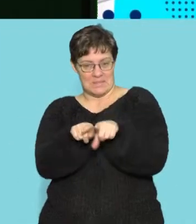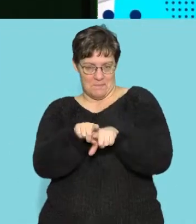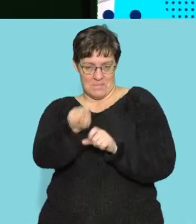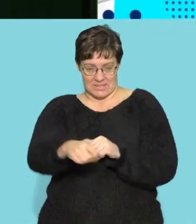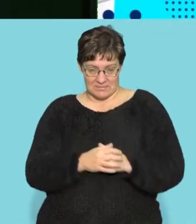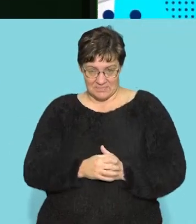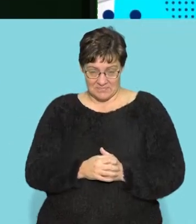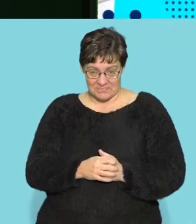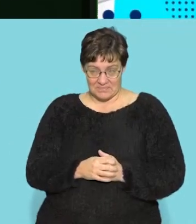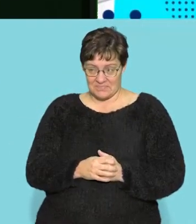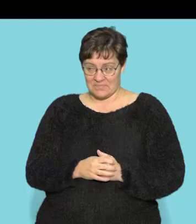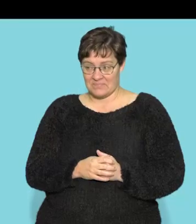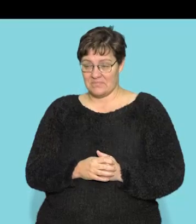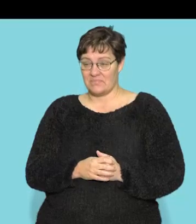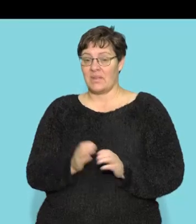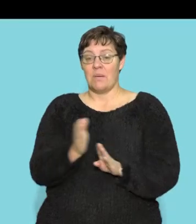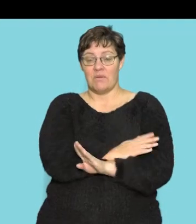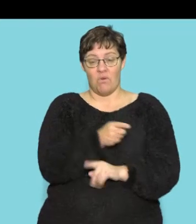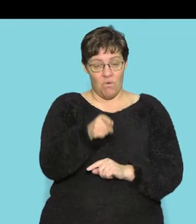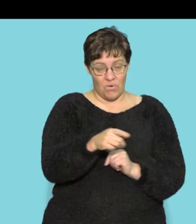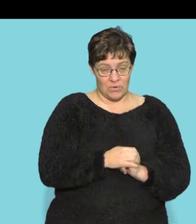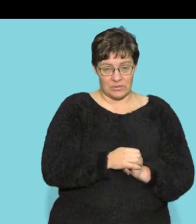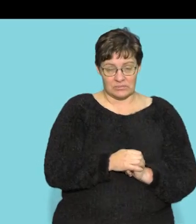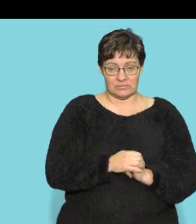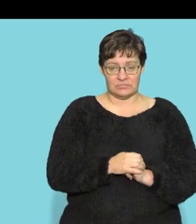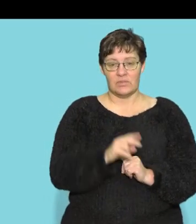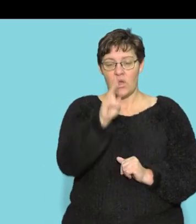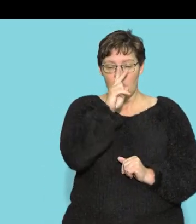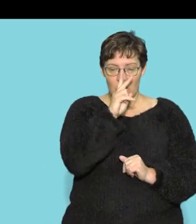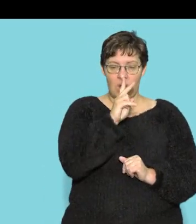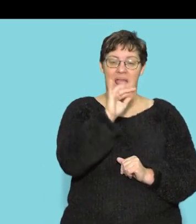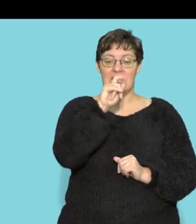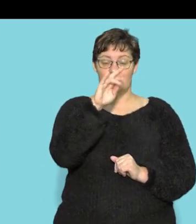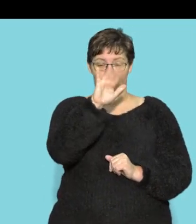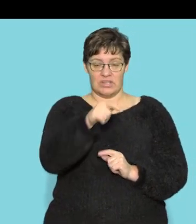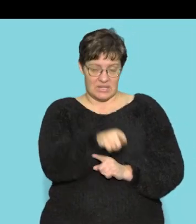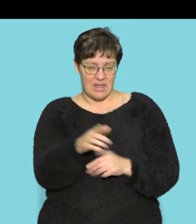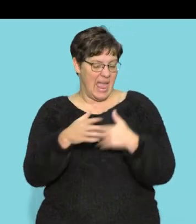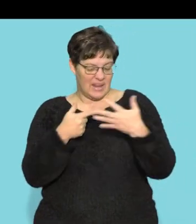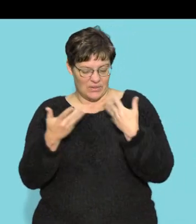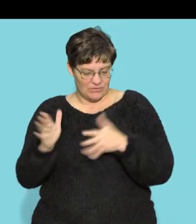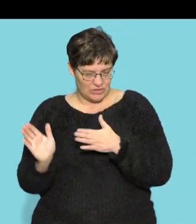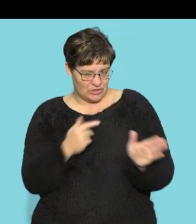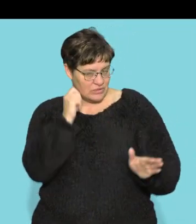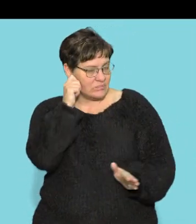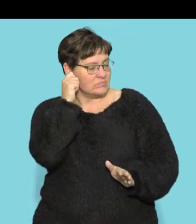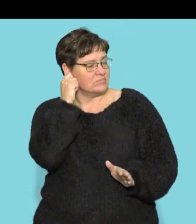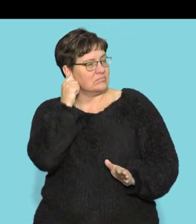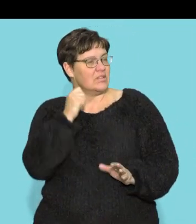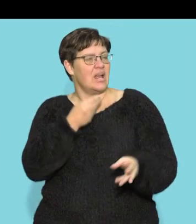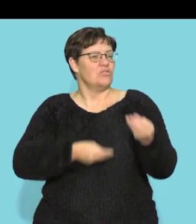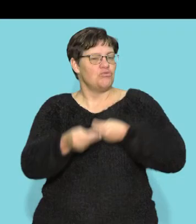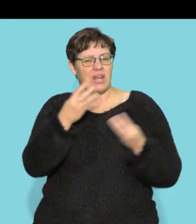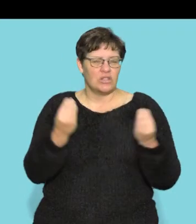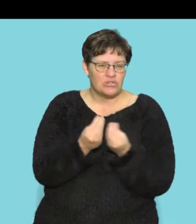So, before we get there, let's look at our inventories, We've dealt with inventories, it's trading stock plus